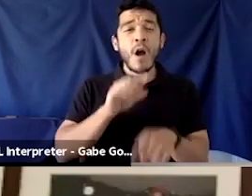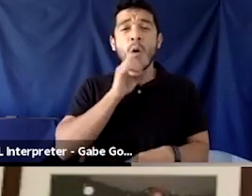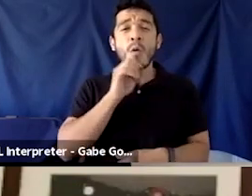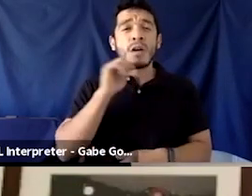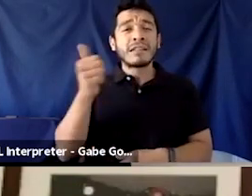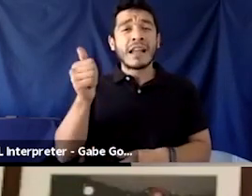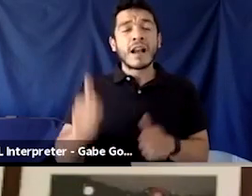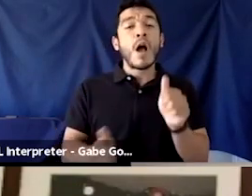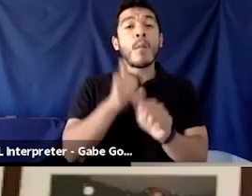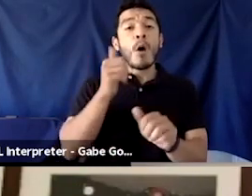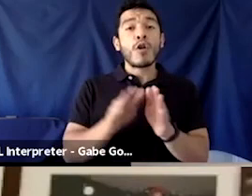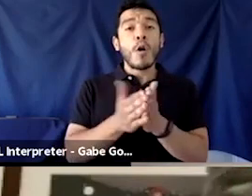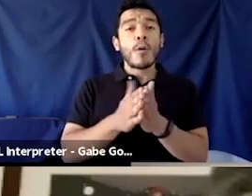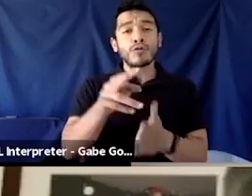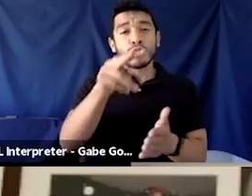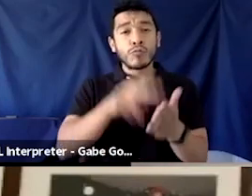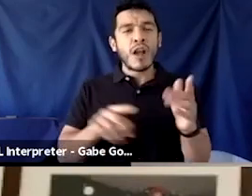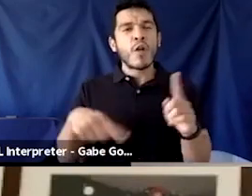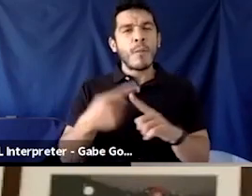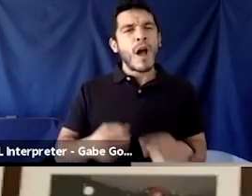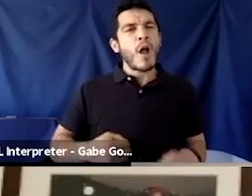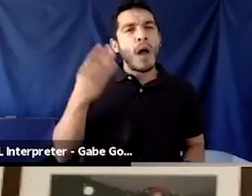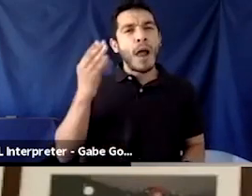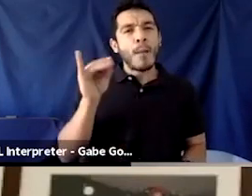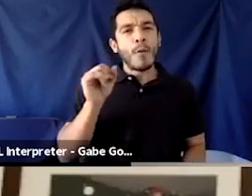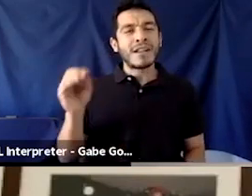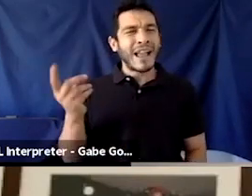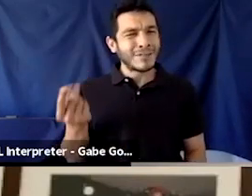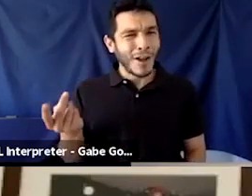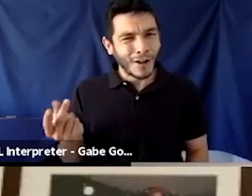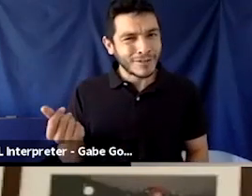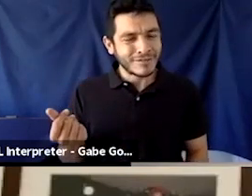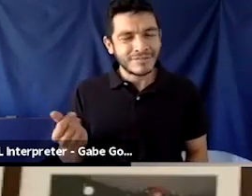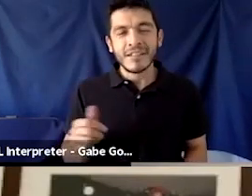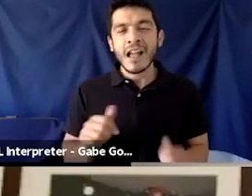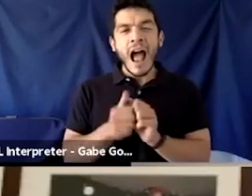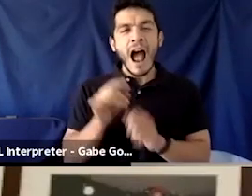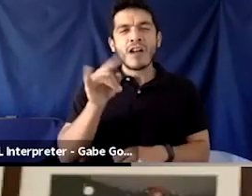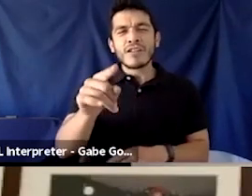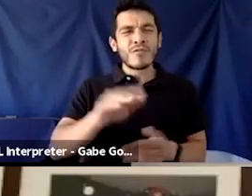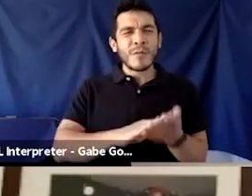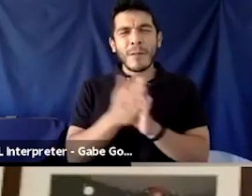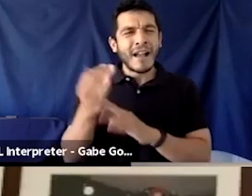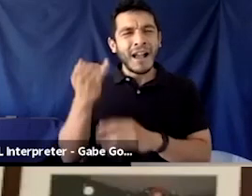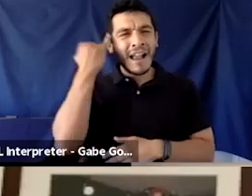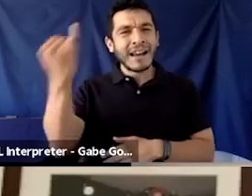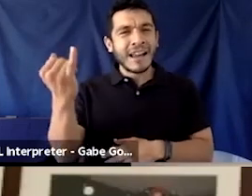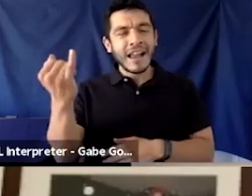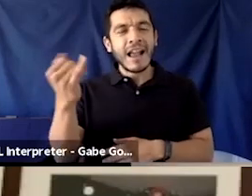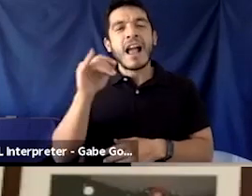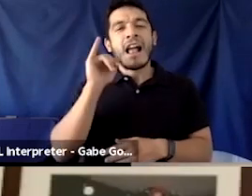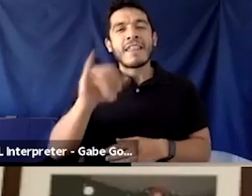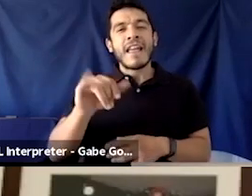class were about white boys and dogs. How did you come up with the idea for hashtag 1000 Black Girl Books,